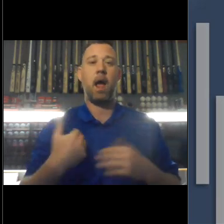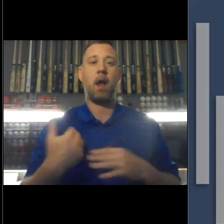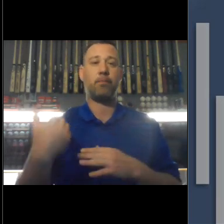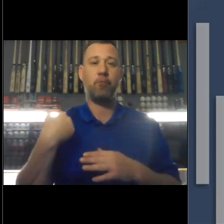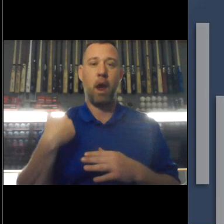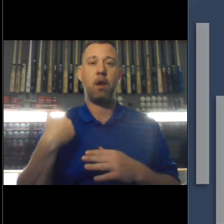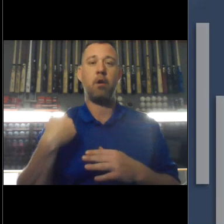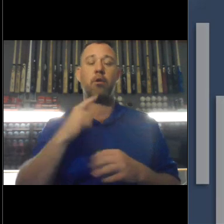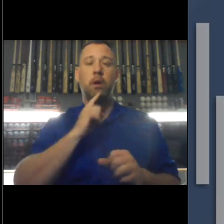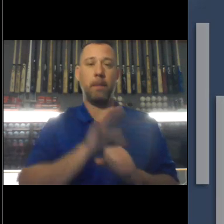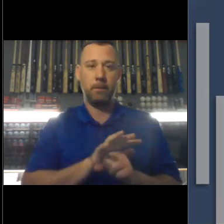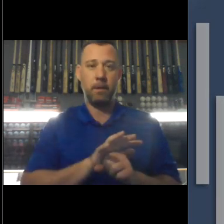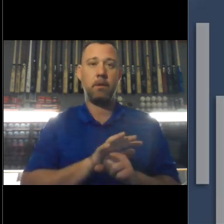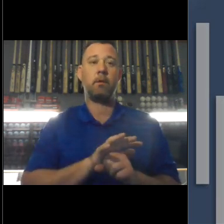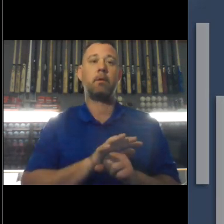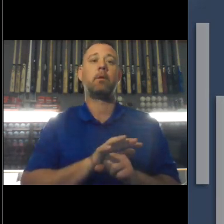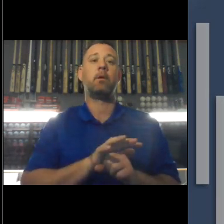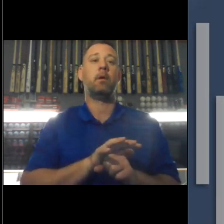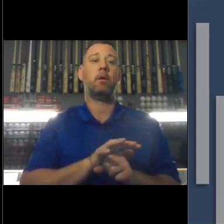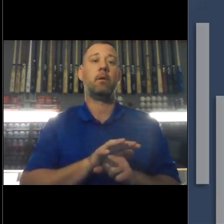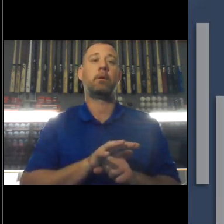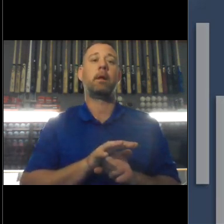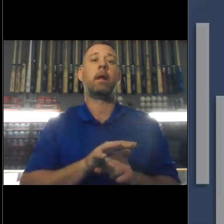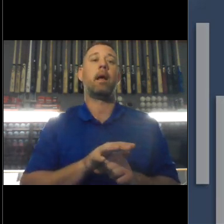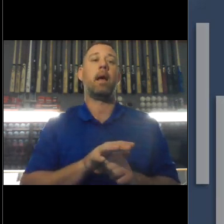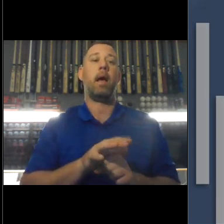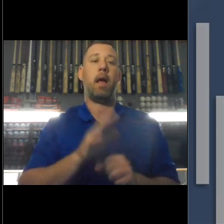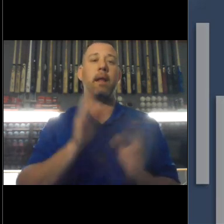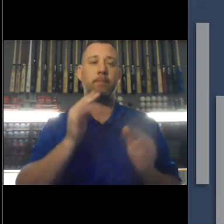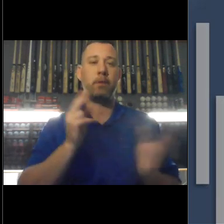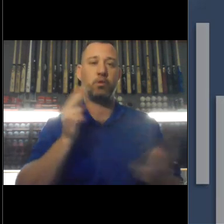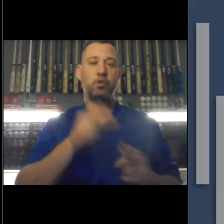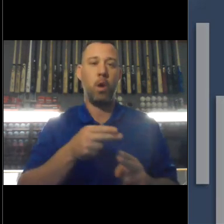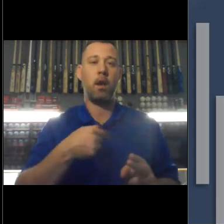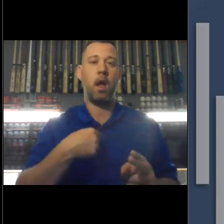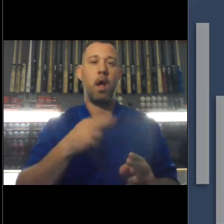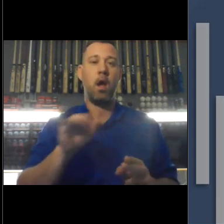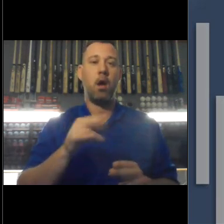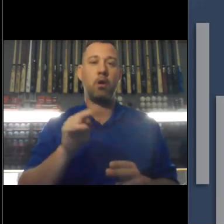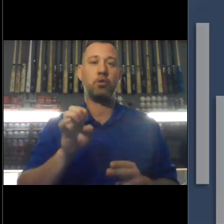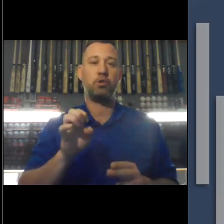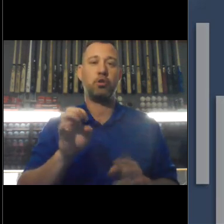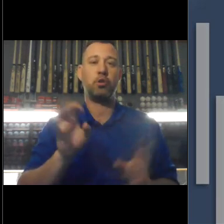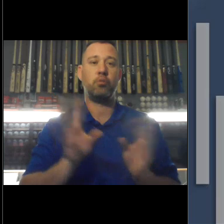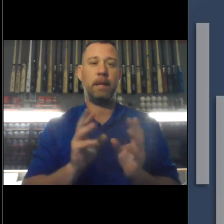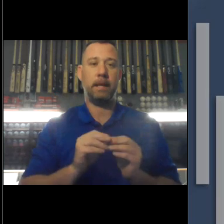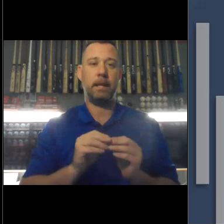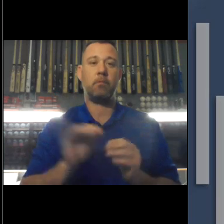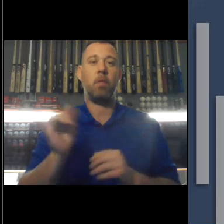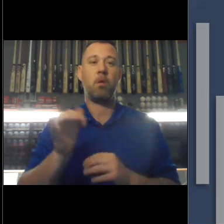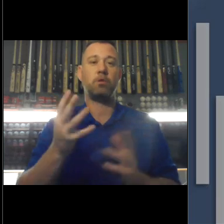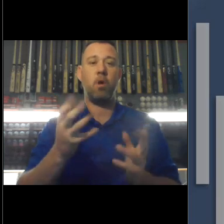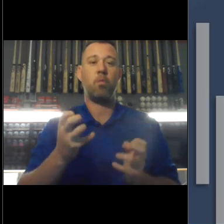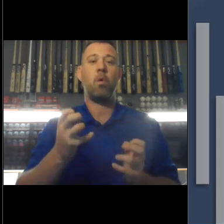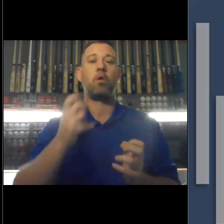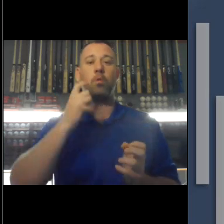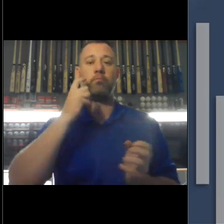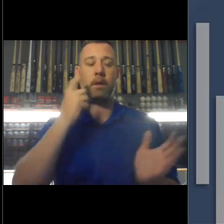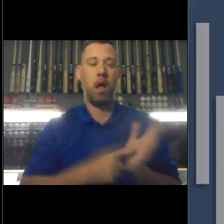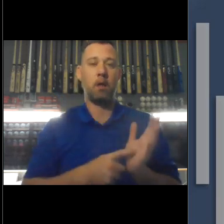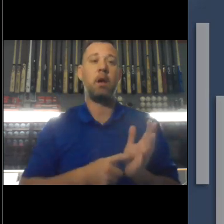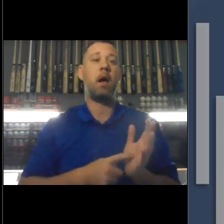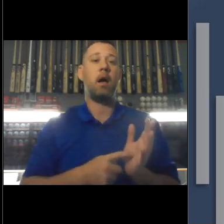commitment, and I expect that she'll be joining us at our June meeting. I also want to acknowledge and say thank you to